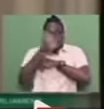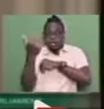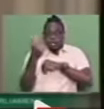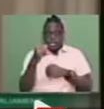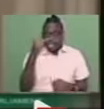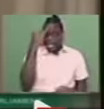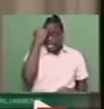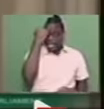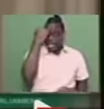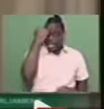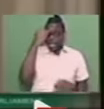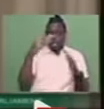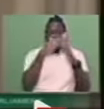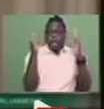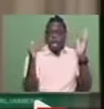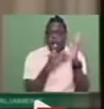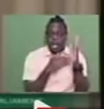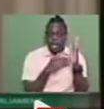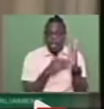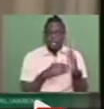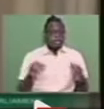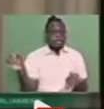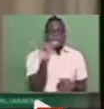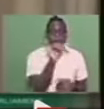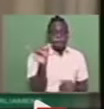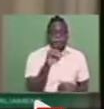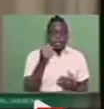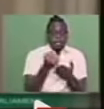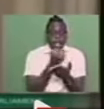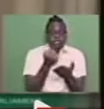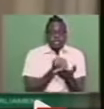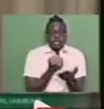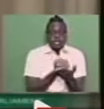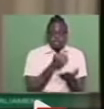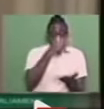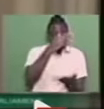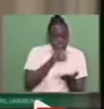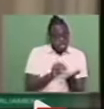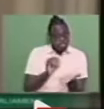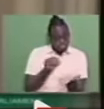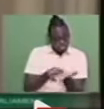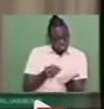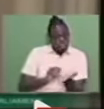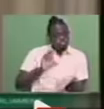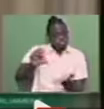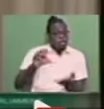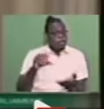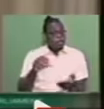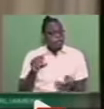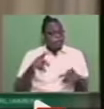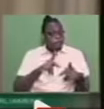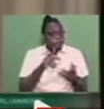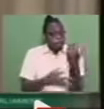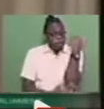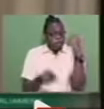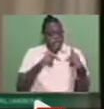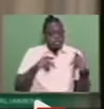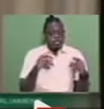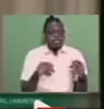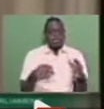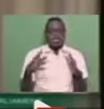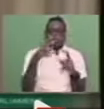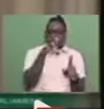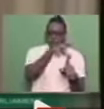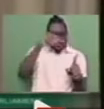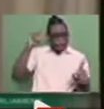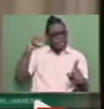solidarity with the poor. While such a move will not necessarily shift the overall fiscal position, it is about leadership